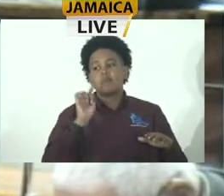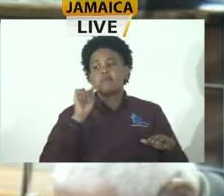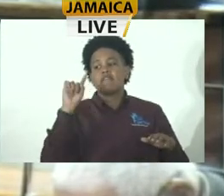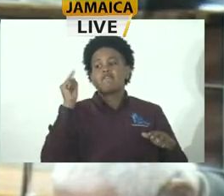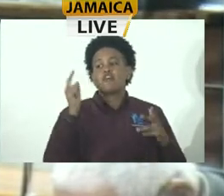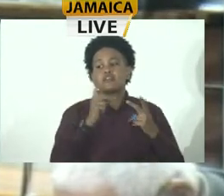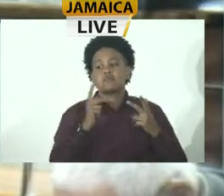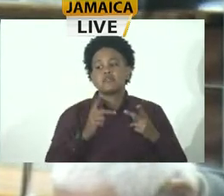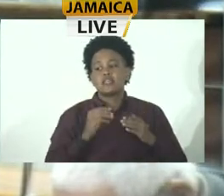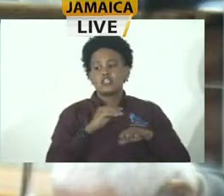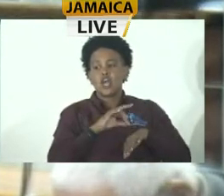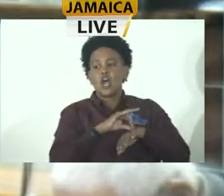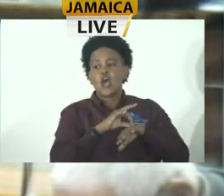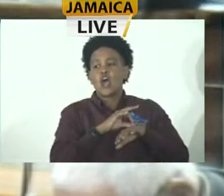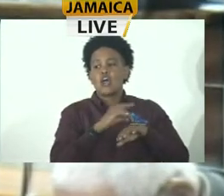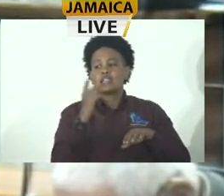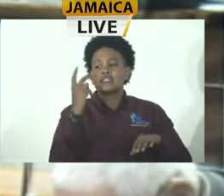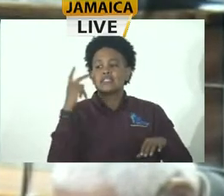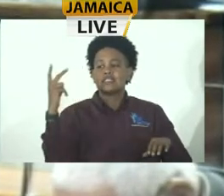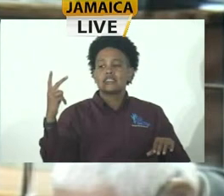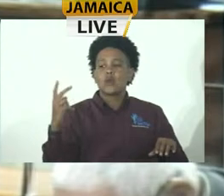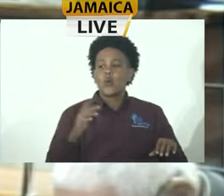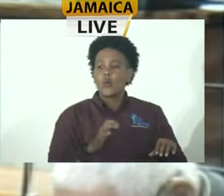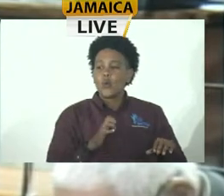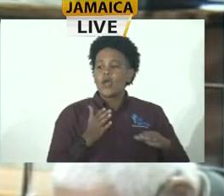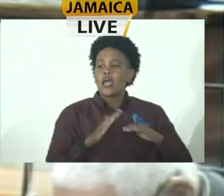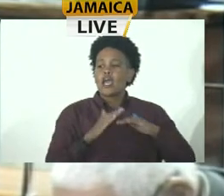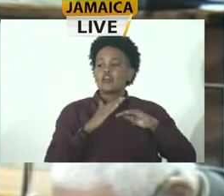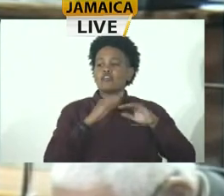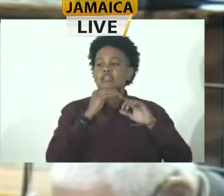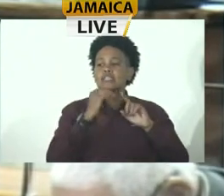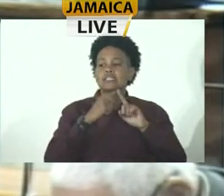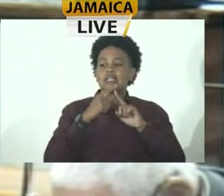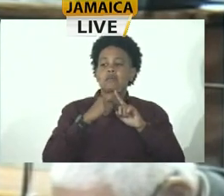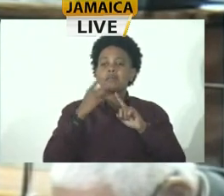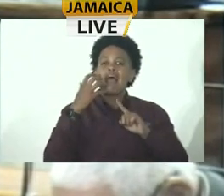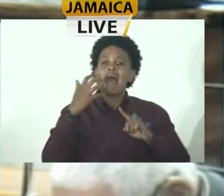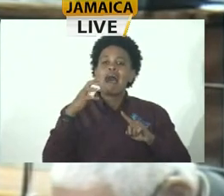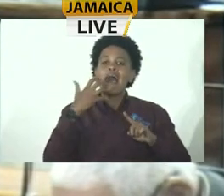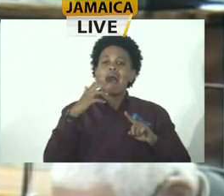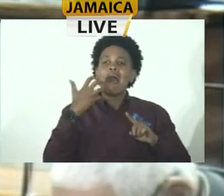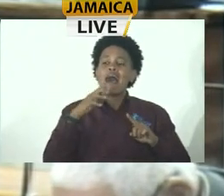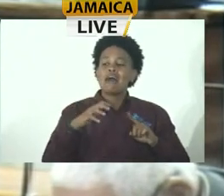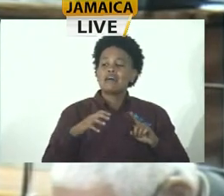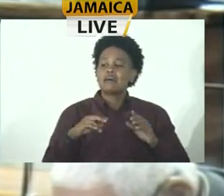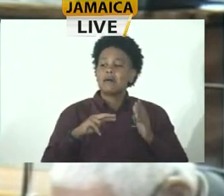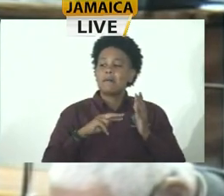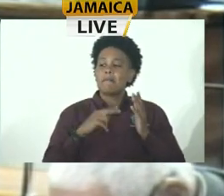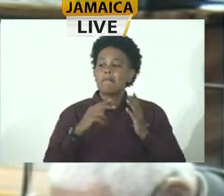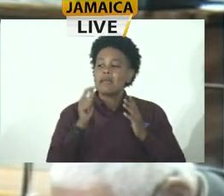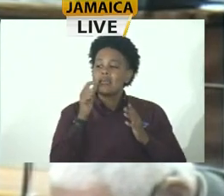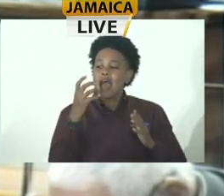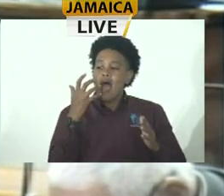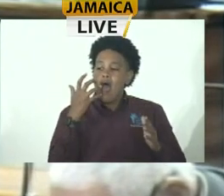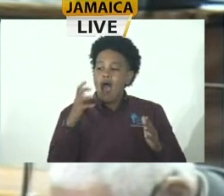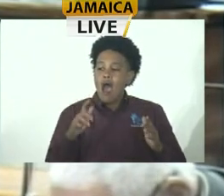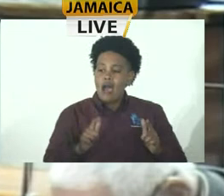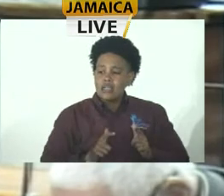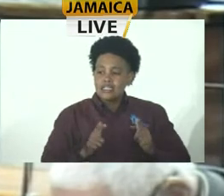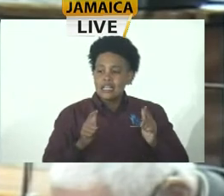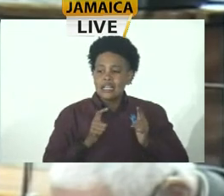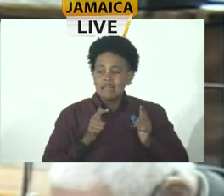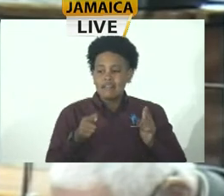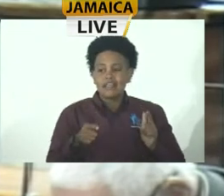places on earth to see a significant increase in temperature making it unbearably hot to living up tipping